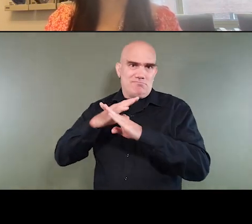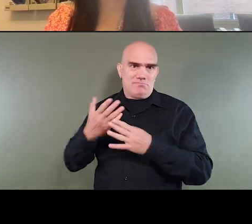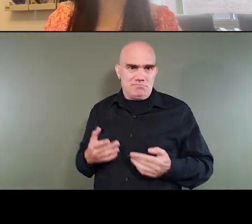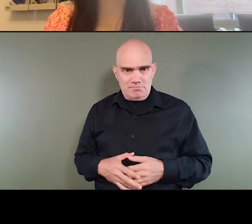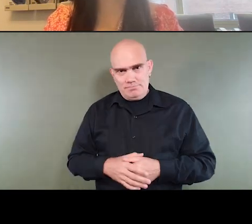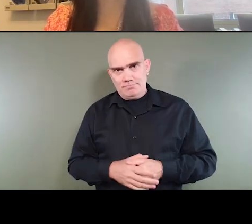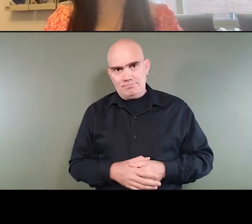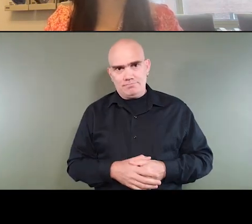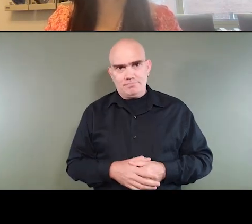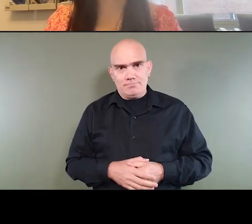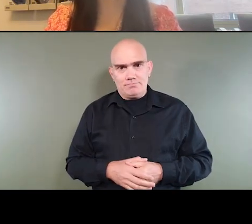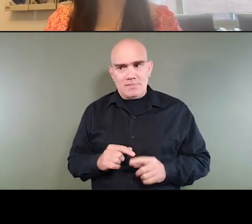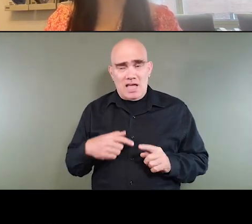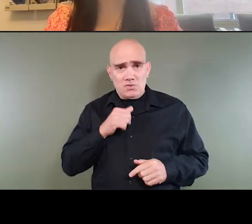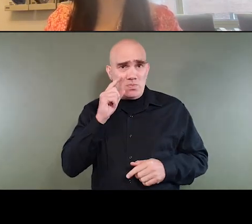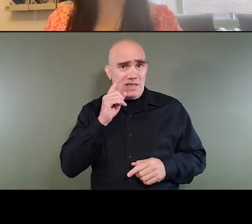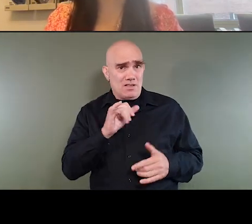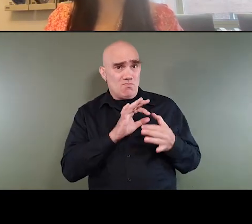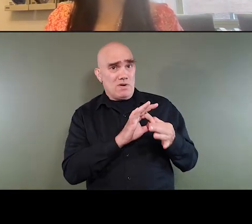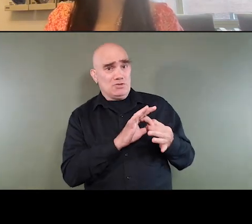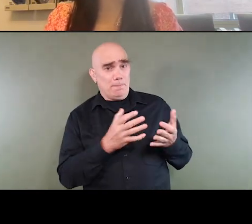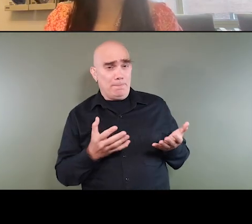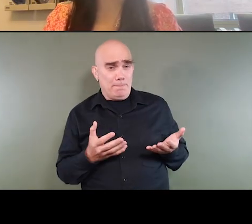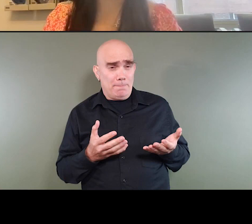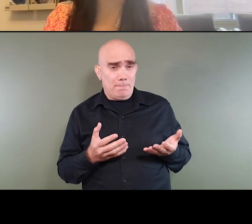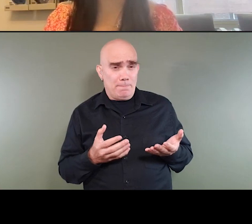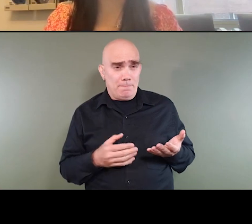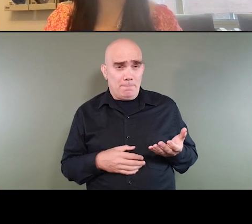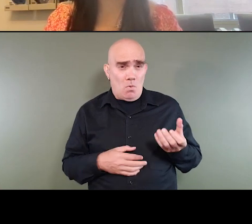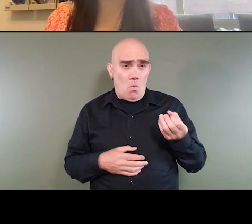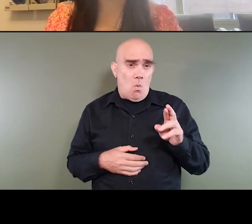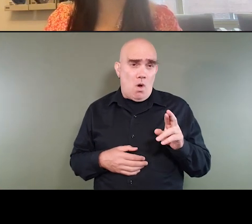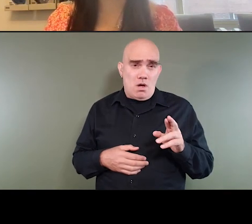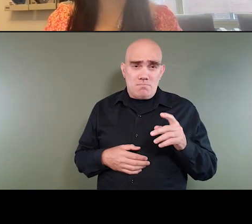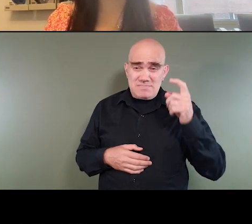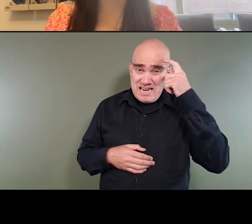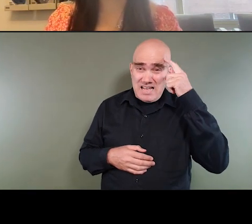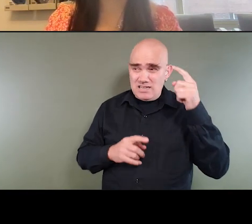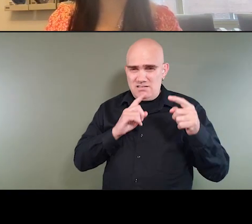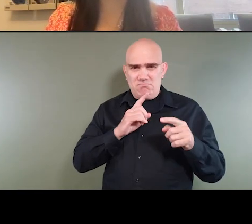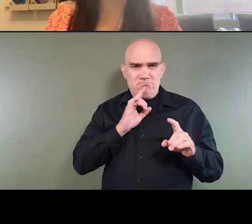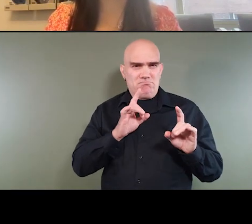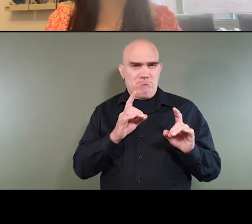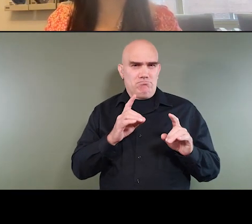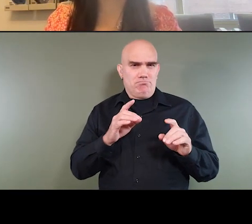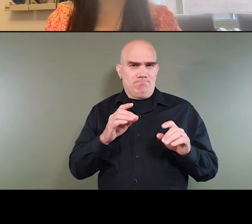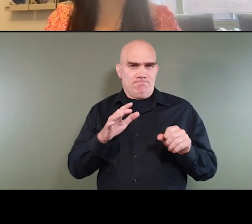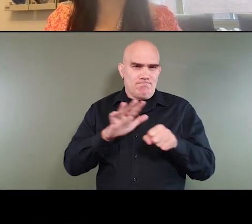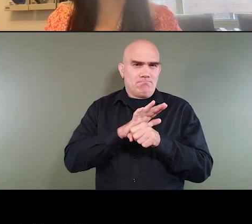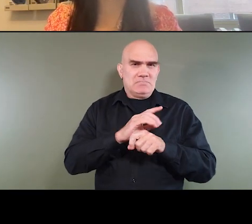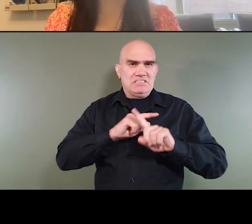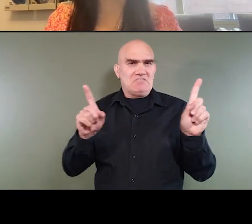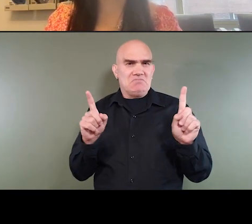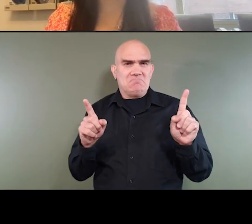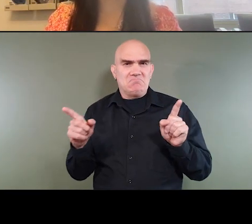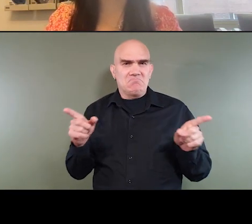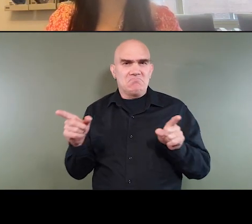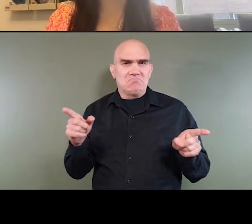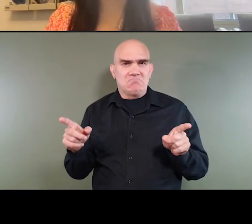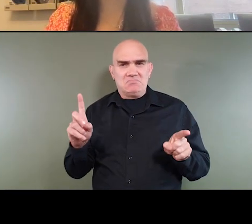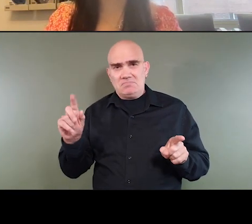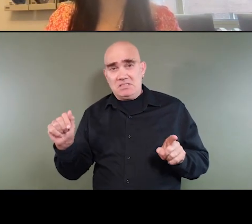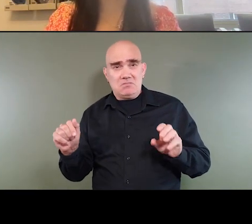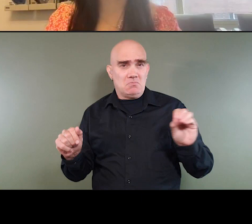that. But I don't think that the relationship or the mentality is fundamentally